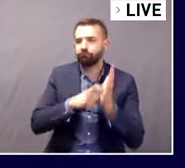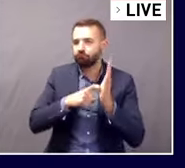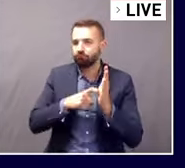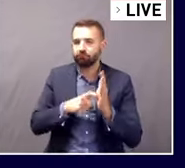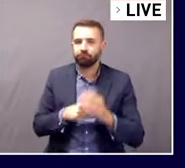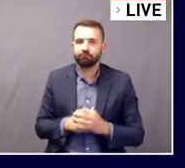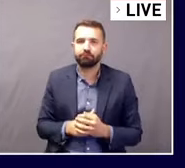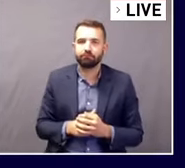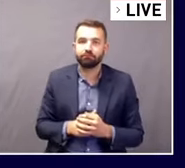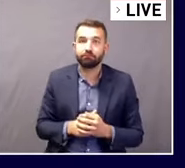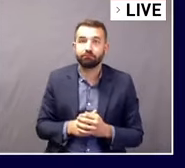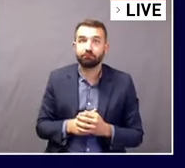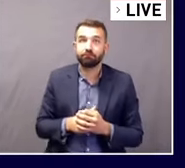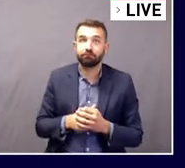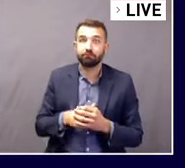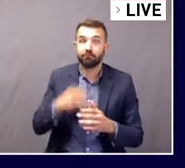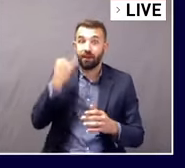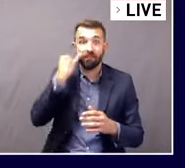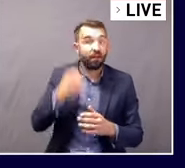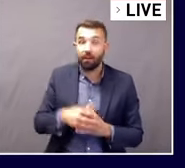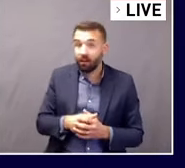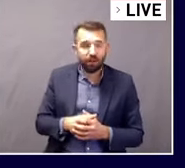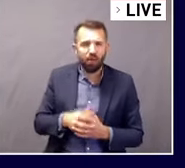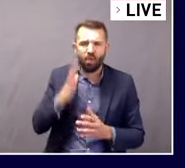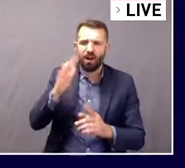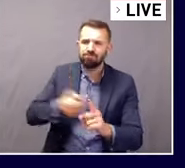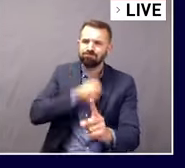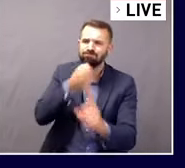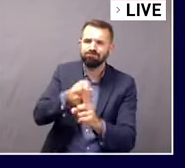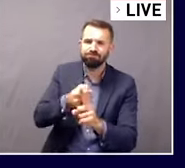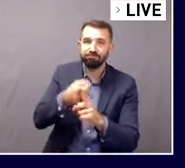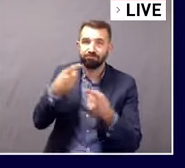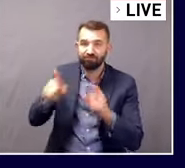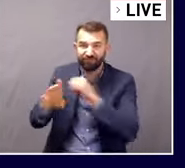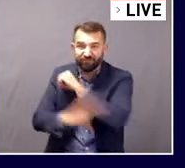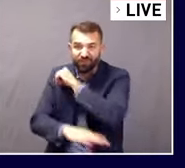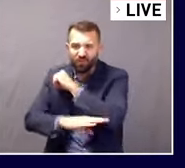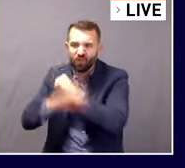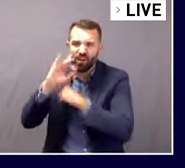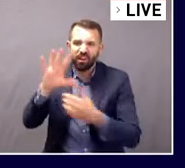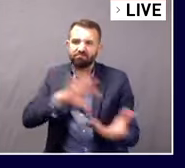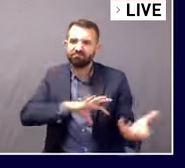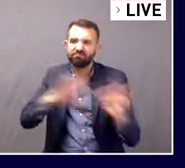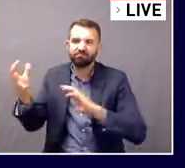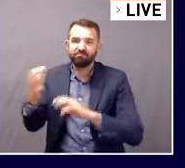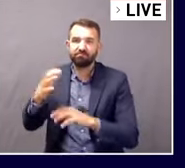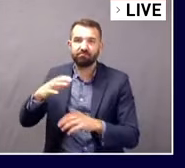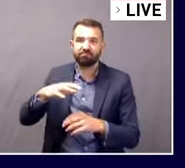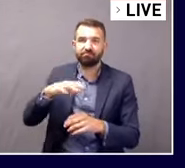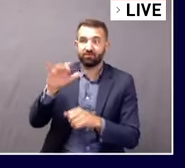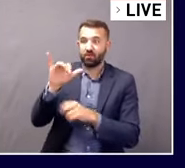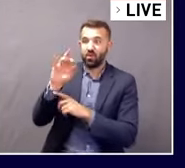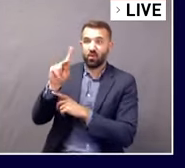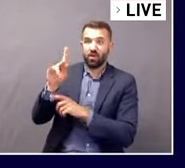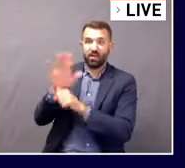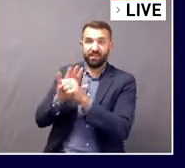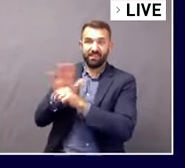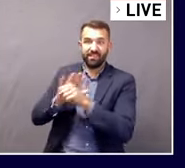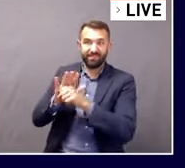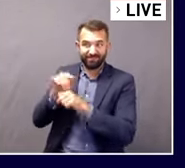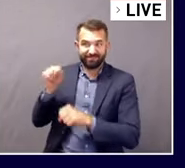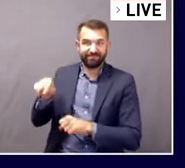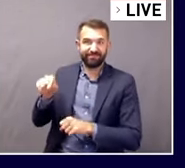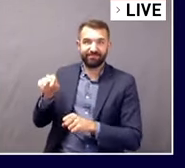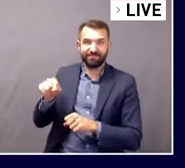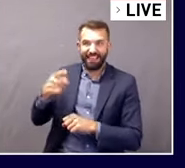difficult. Today alone, York County accounted for 50% of the cases in Maine. And